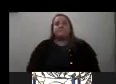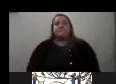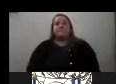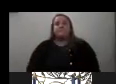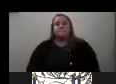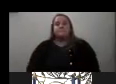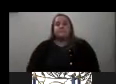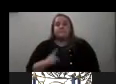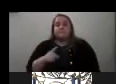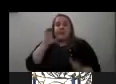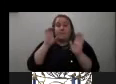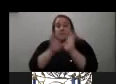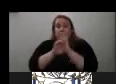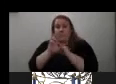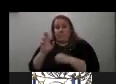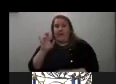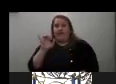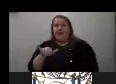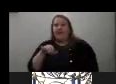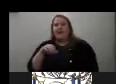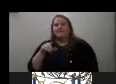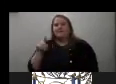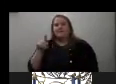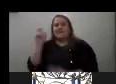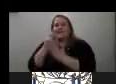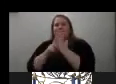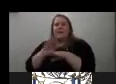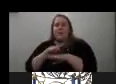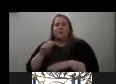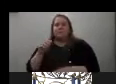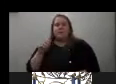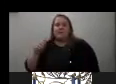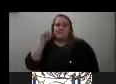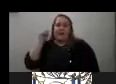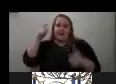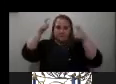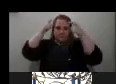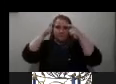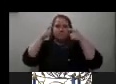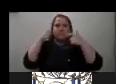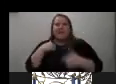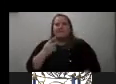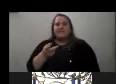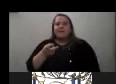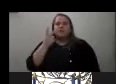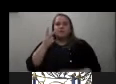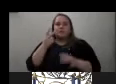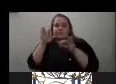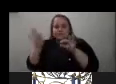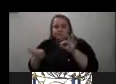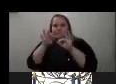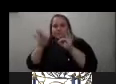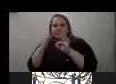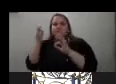the picture to the right is the motif that's on the back of the tiara. It sort of has two loops of gold,